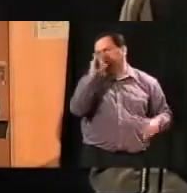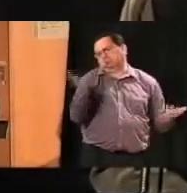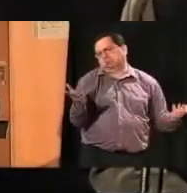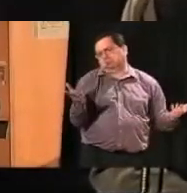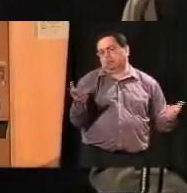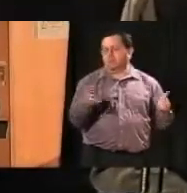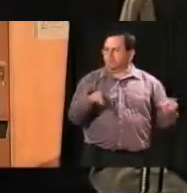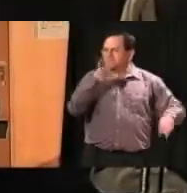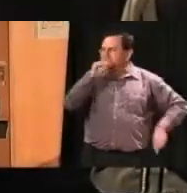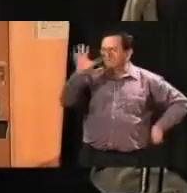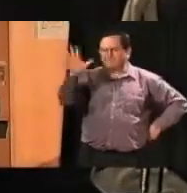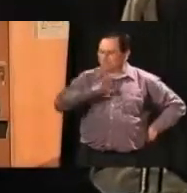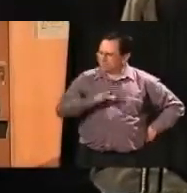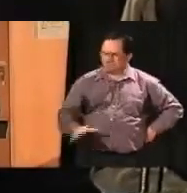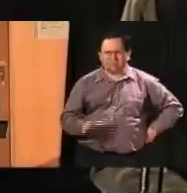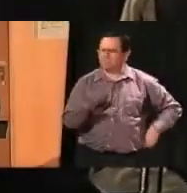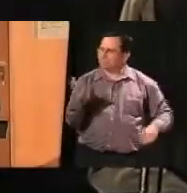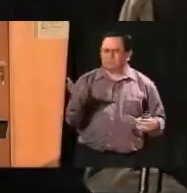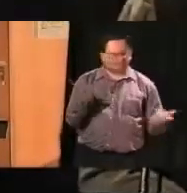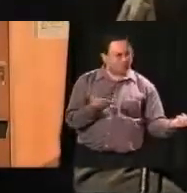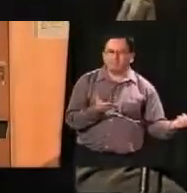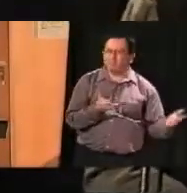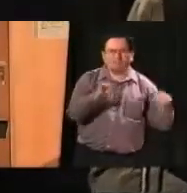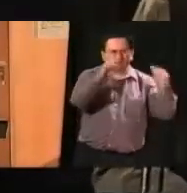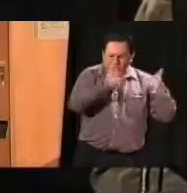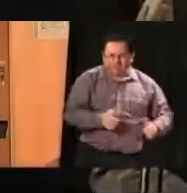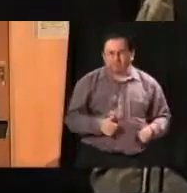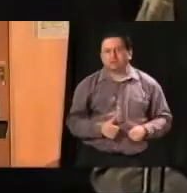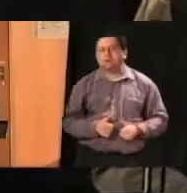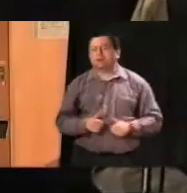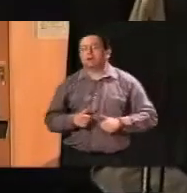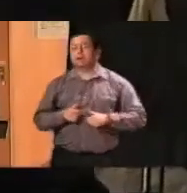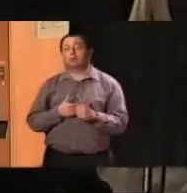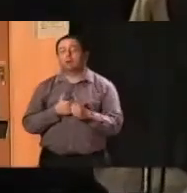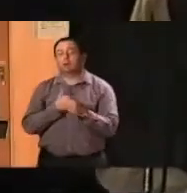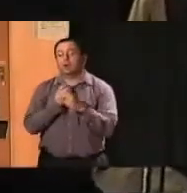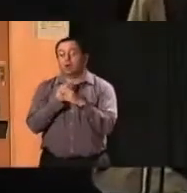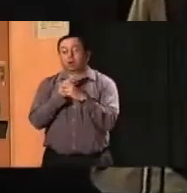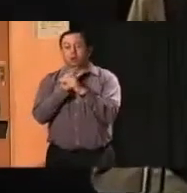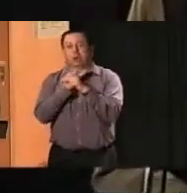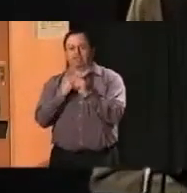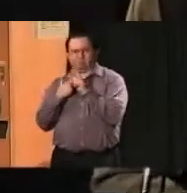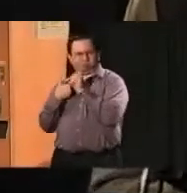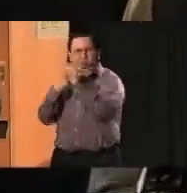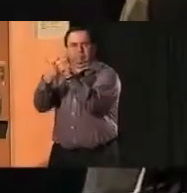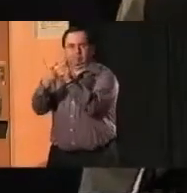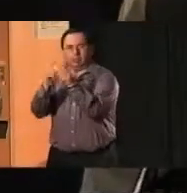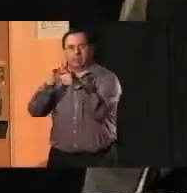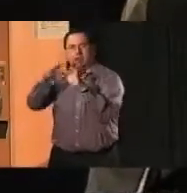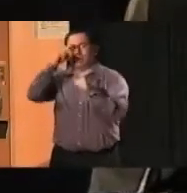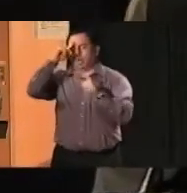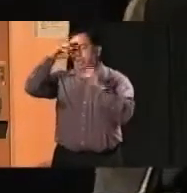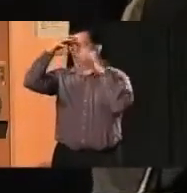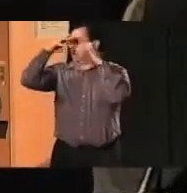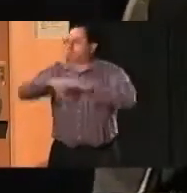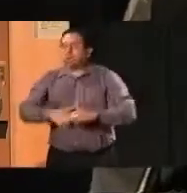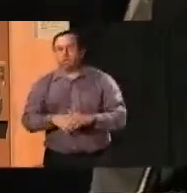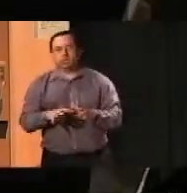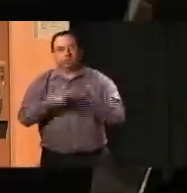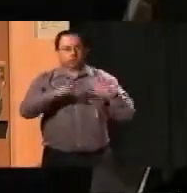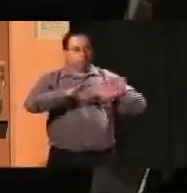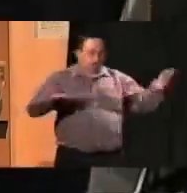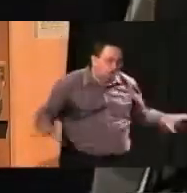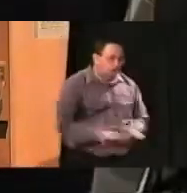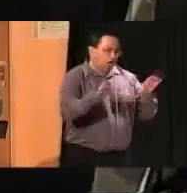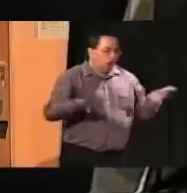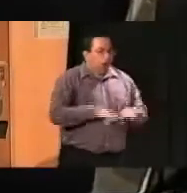except the duck. The rabbit started at the top of his class in running, but had a nervous breakdown because of so much makeup work in swimming.